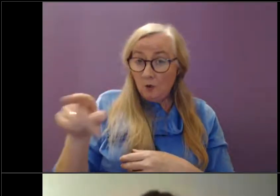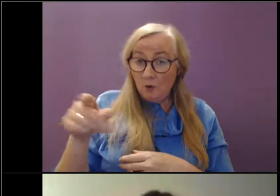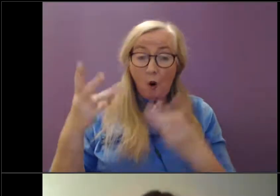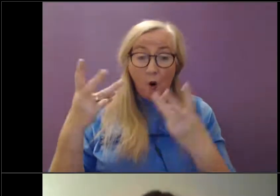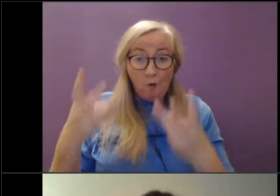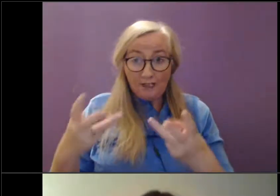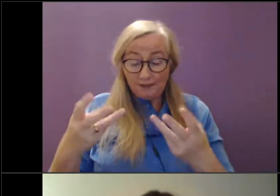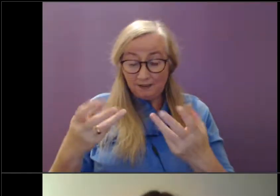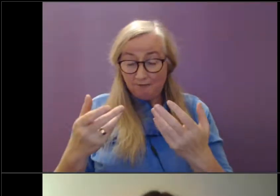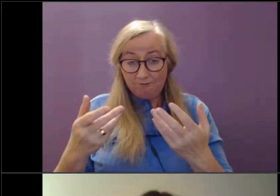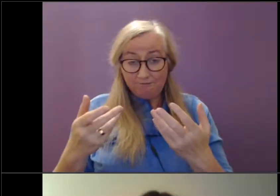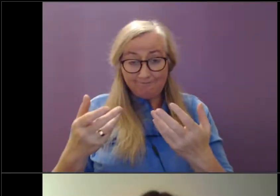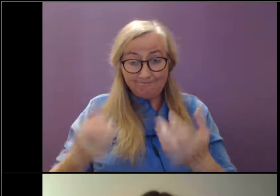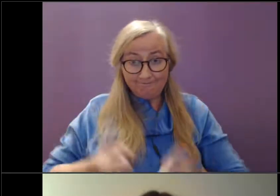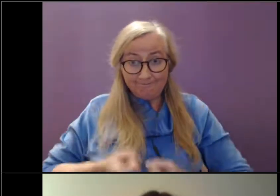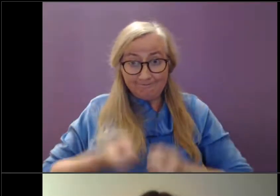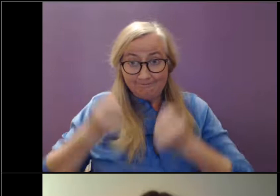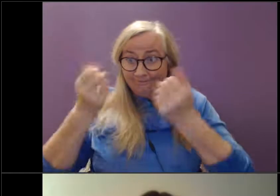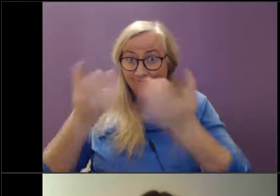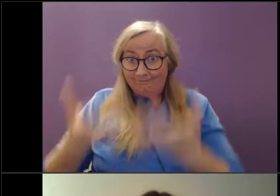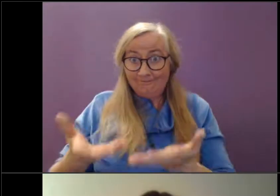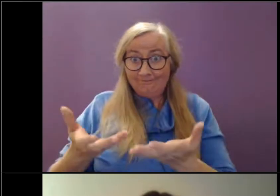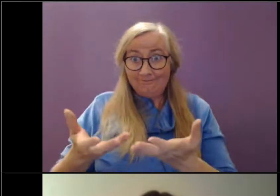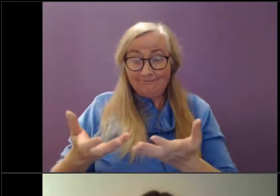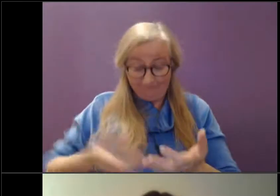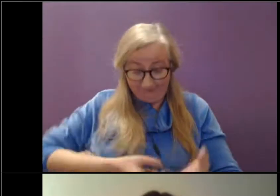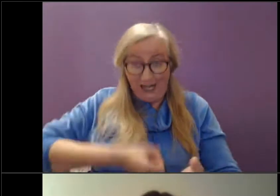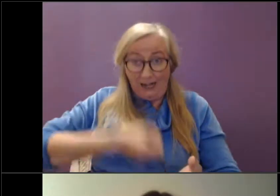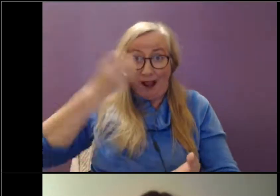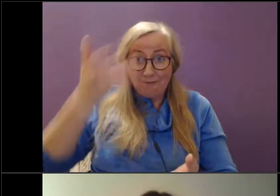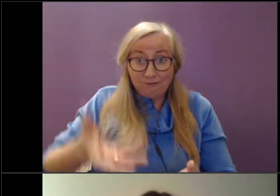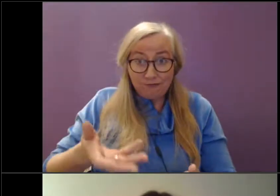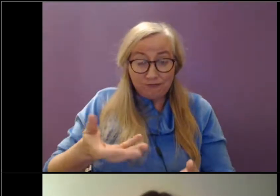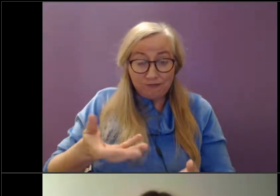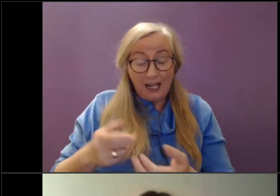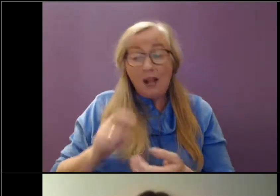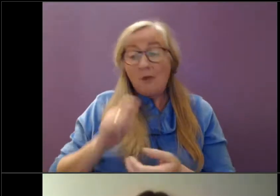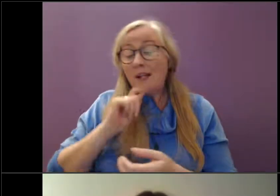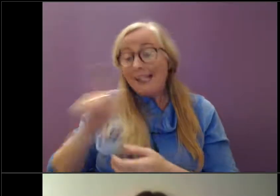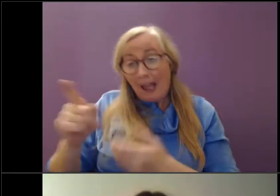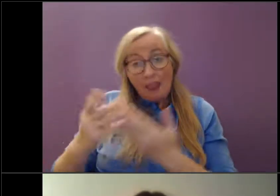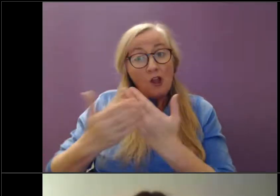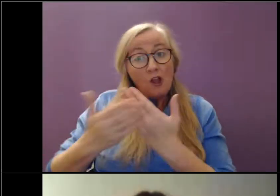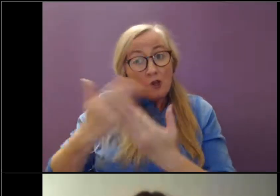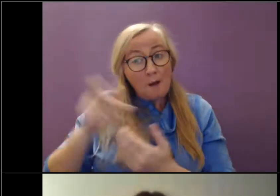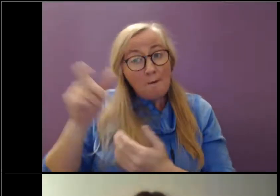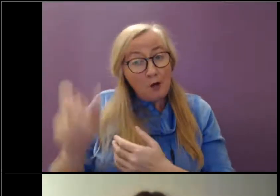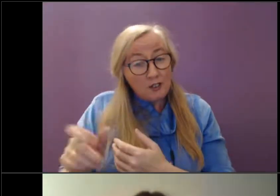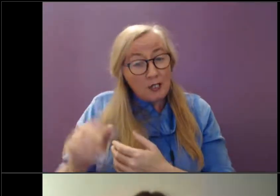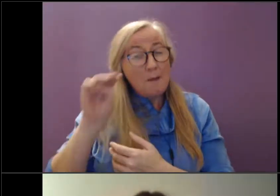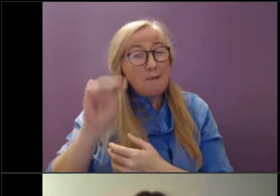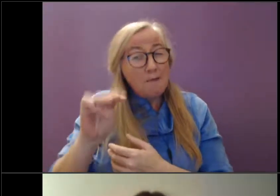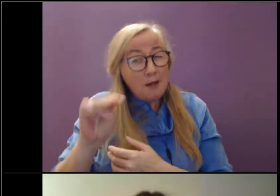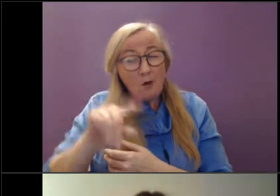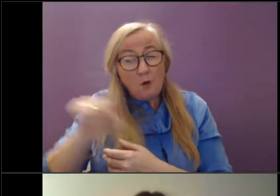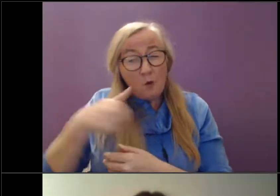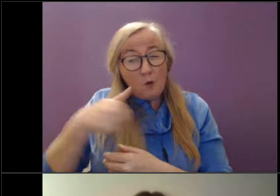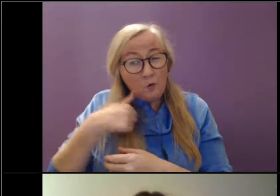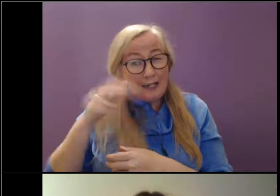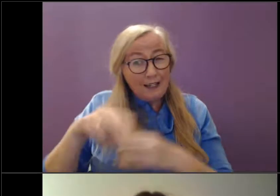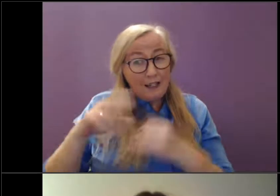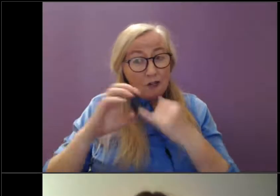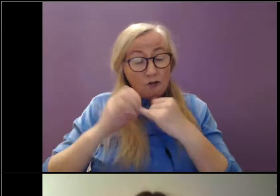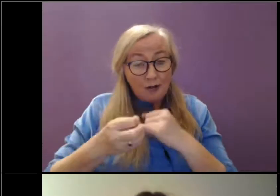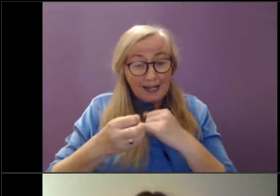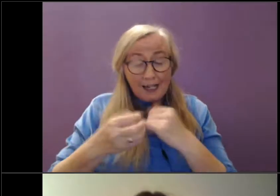kind of, these feelings, you know, come out or whatever, and to say to the young person, look, maybe we could try, and maybe if you could even